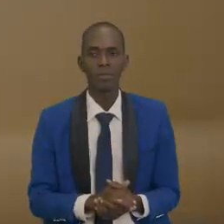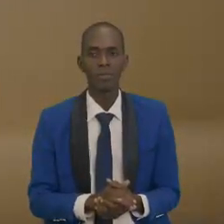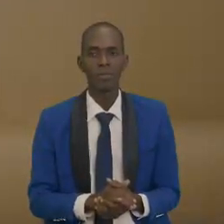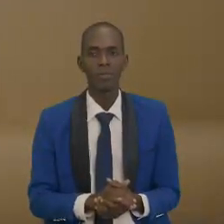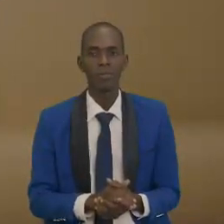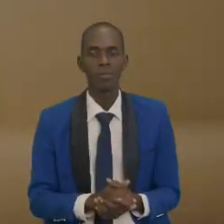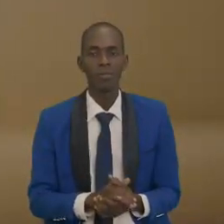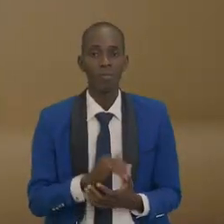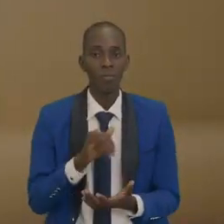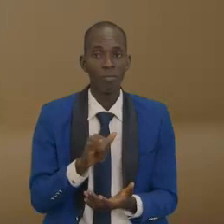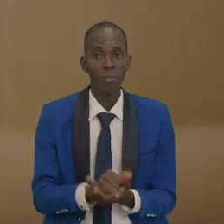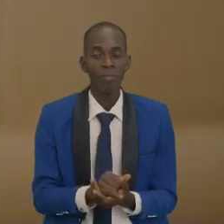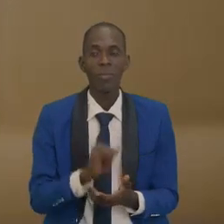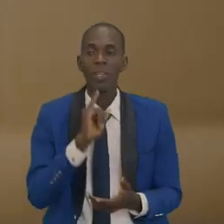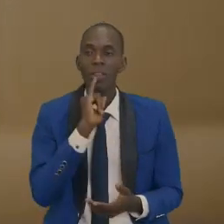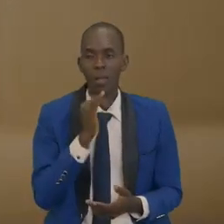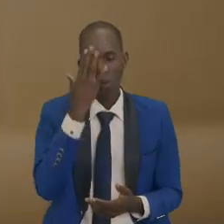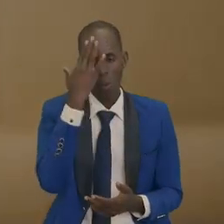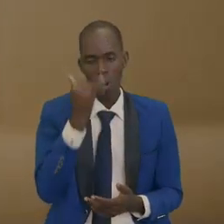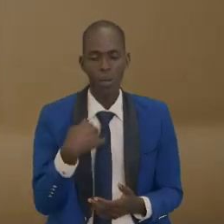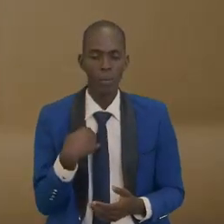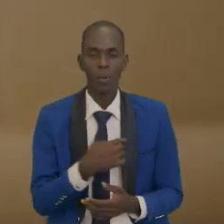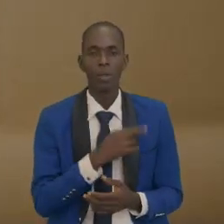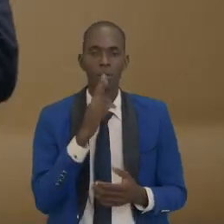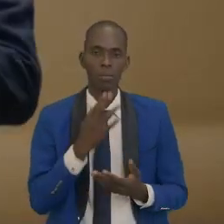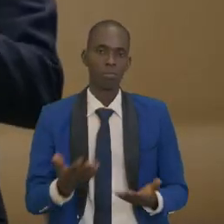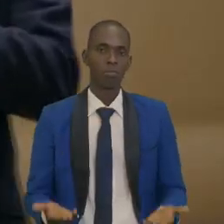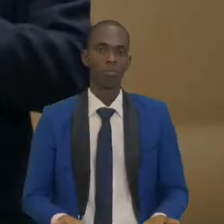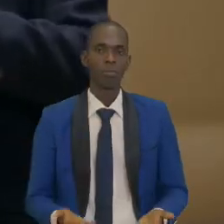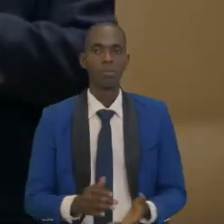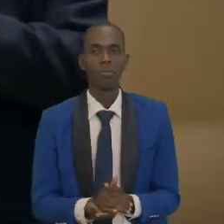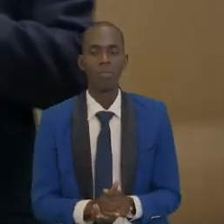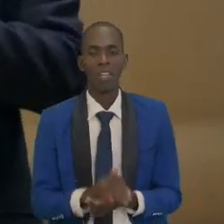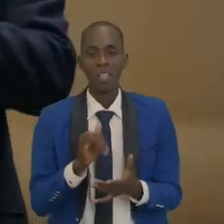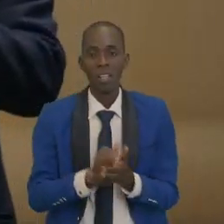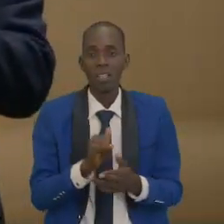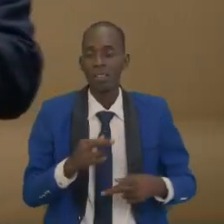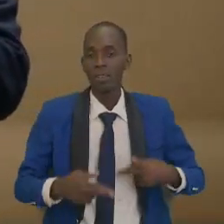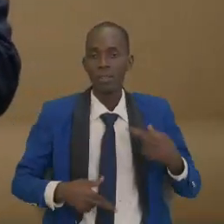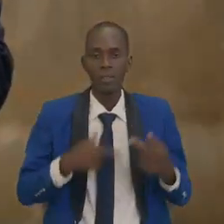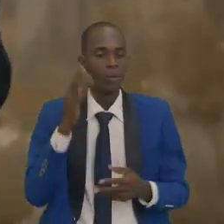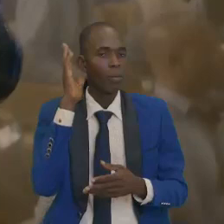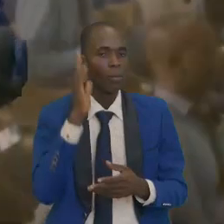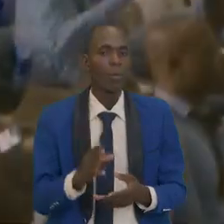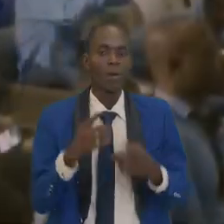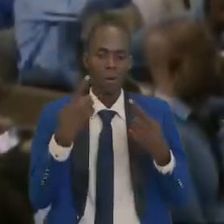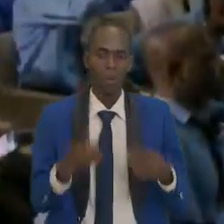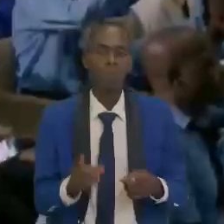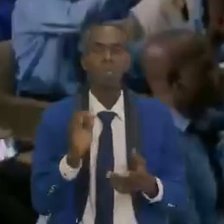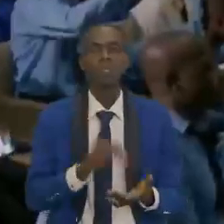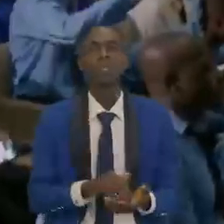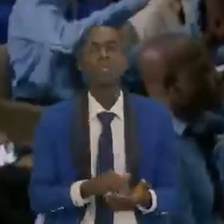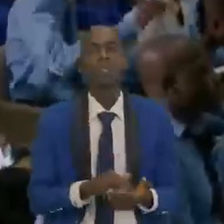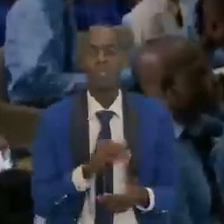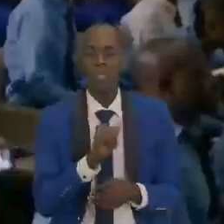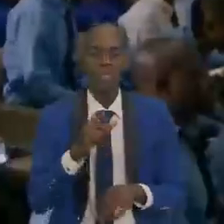that is why we're here that Revival will come a time